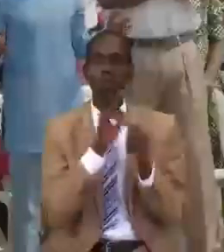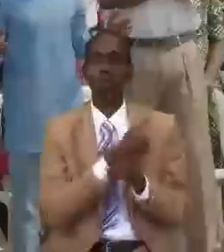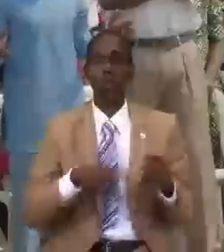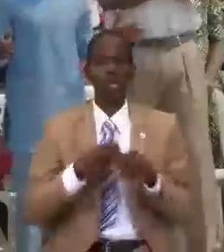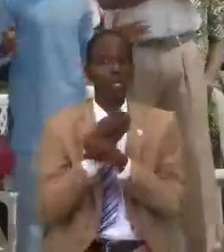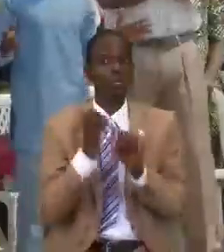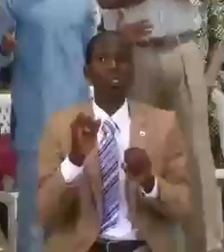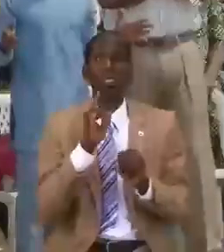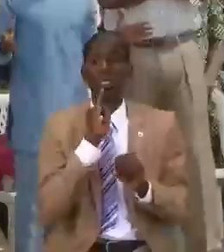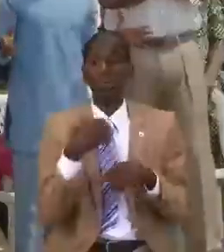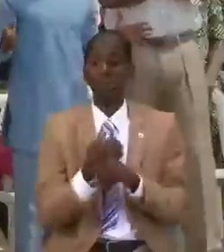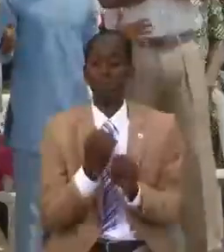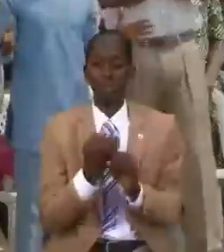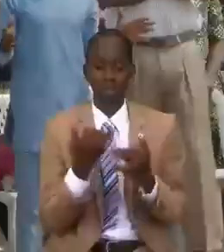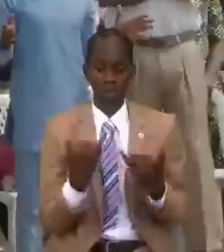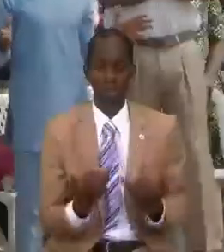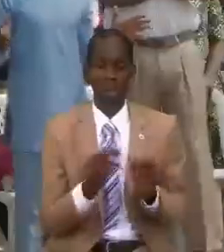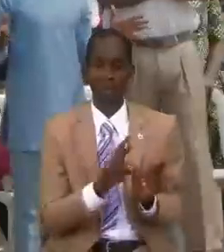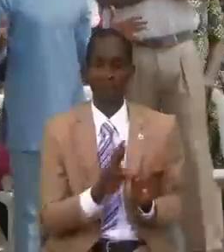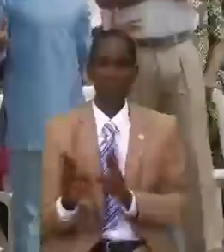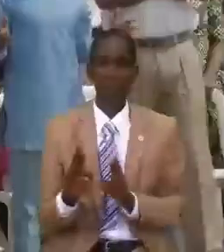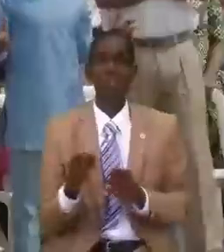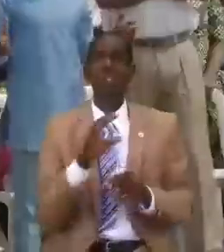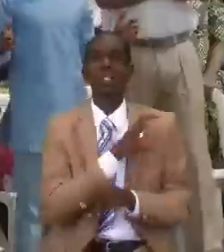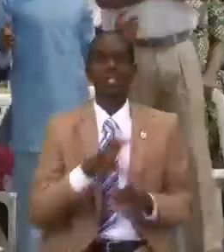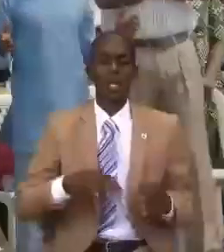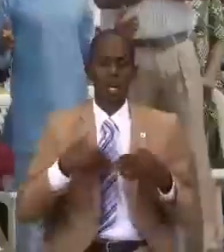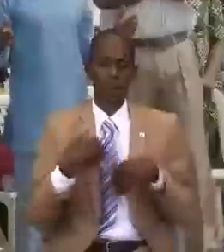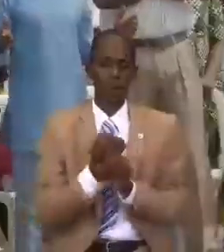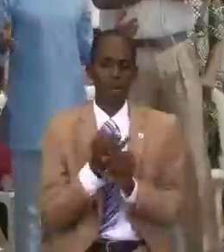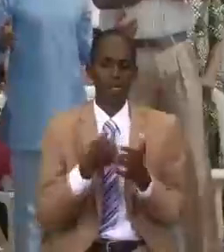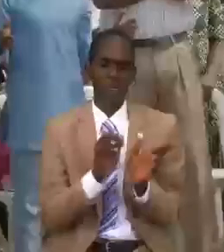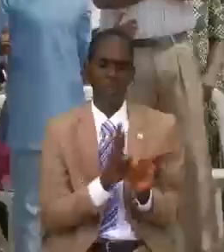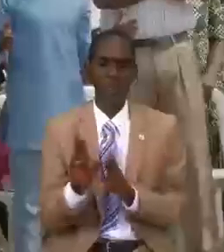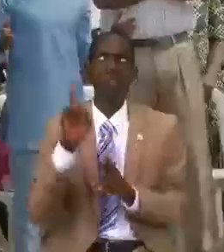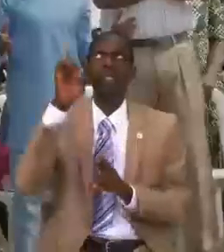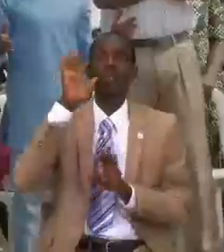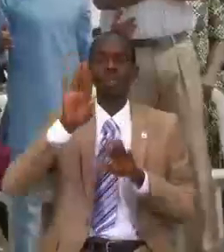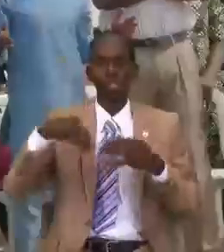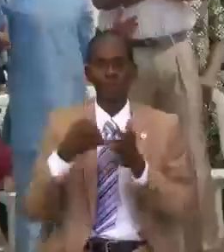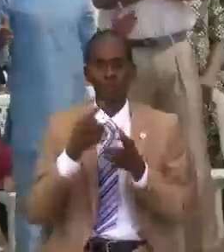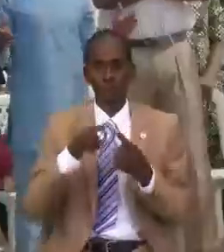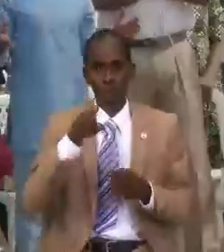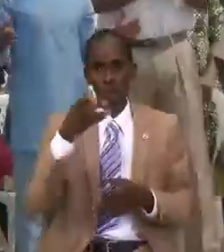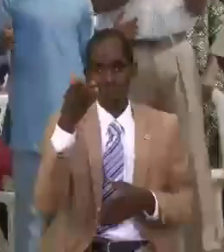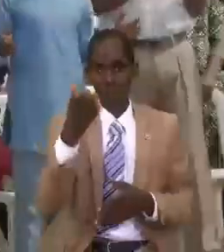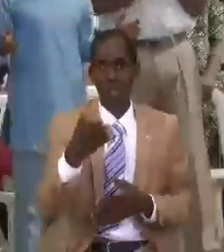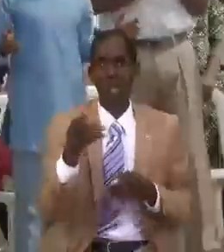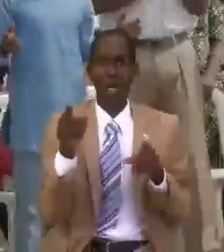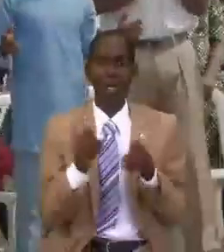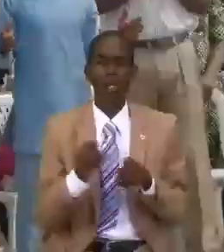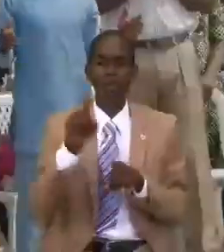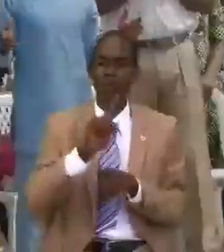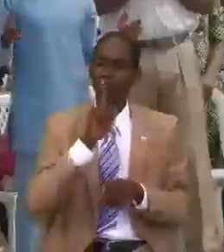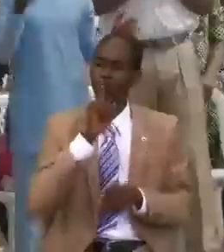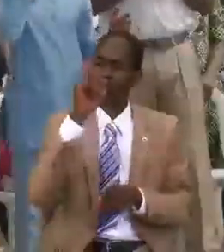available. He'll give it to you right there as you sincerely, wholeheartedly call upon the